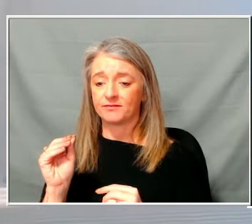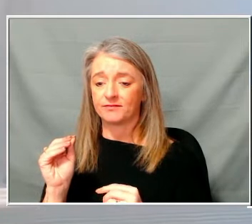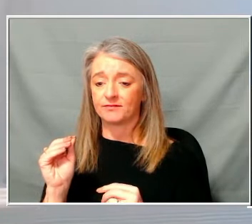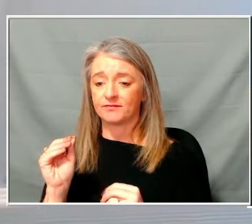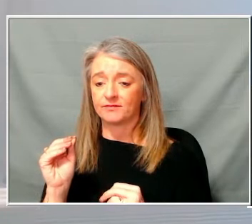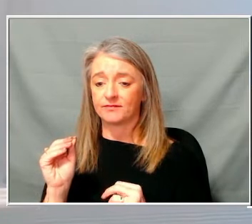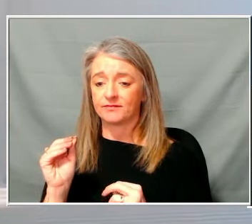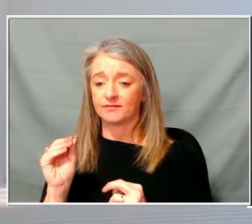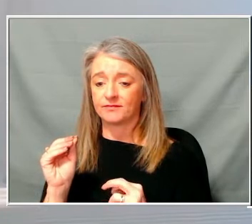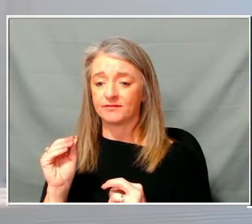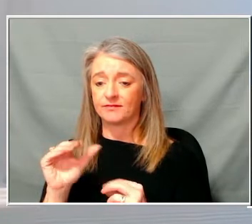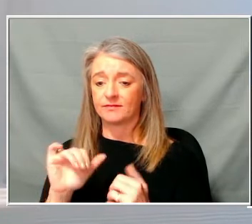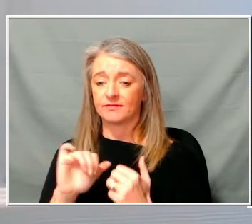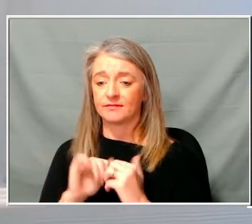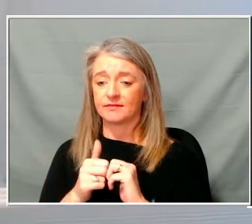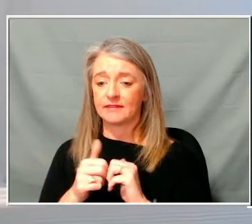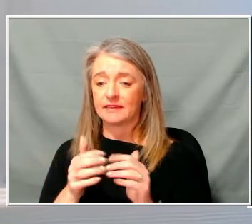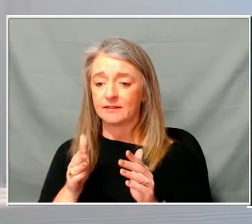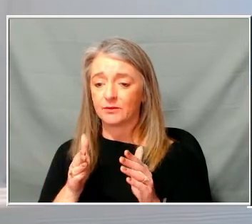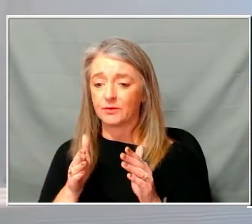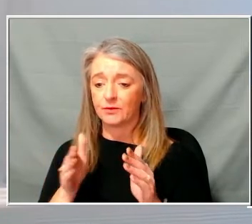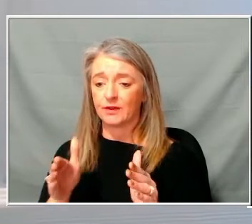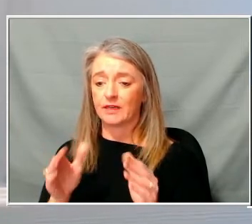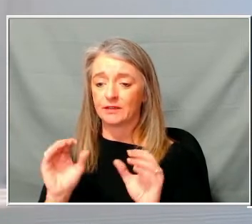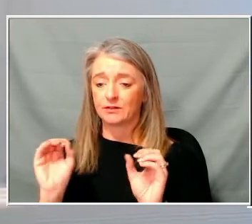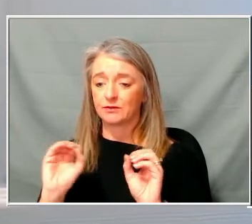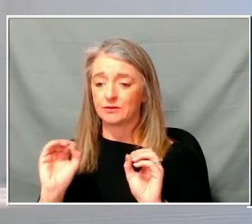so in a way, there's no